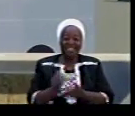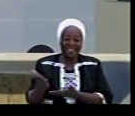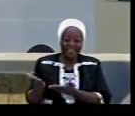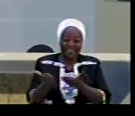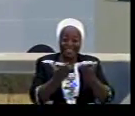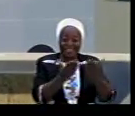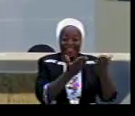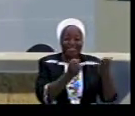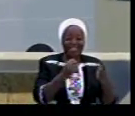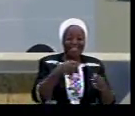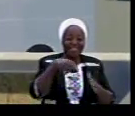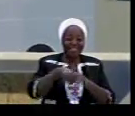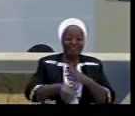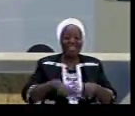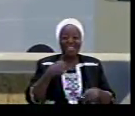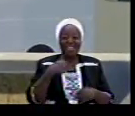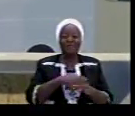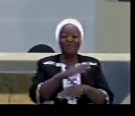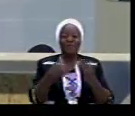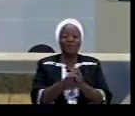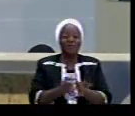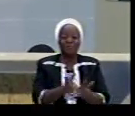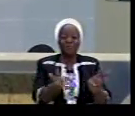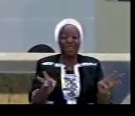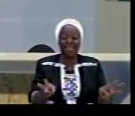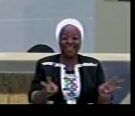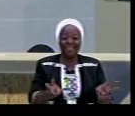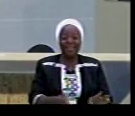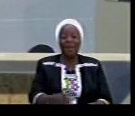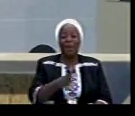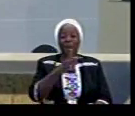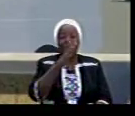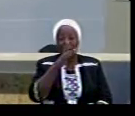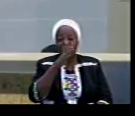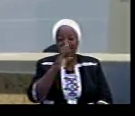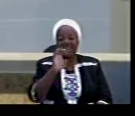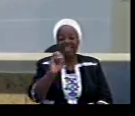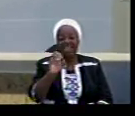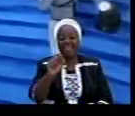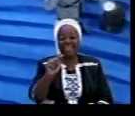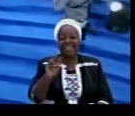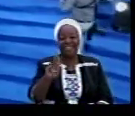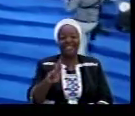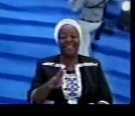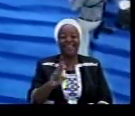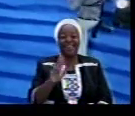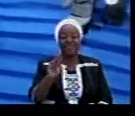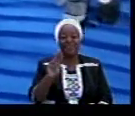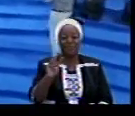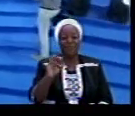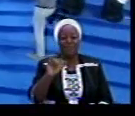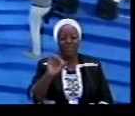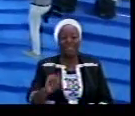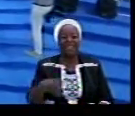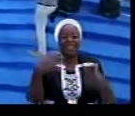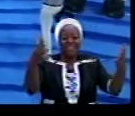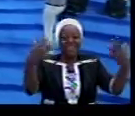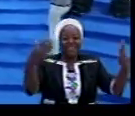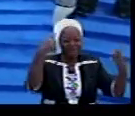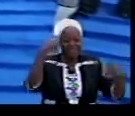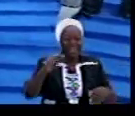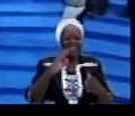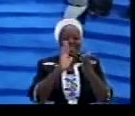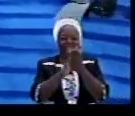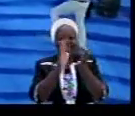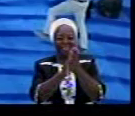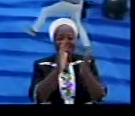life worldwide, Mama Esther Kumuyi. Put your hands together and welcome.